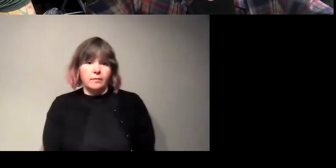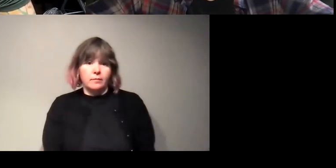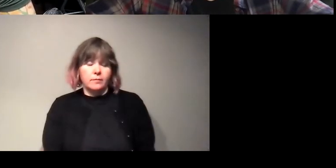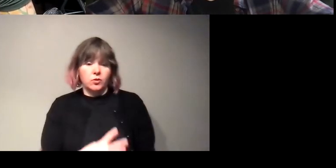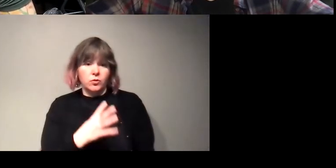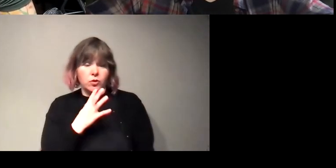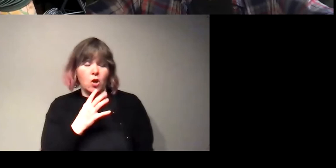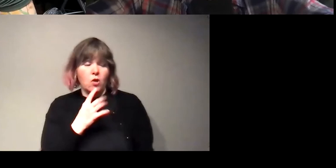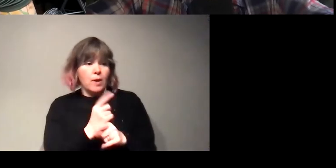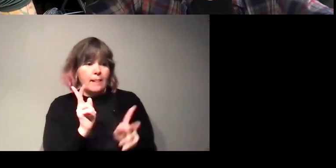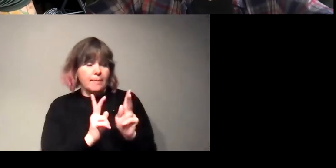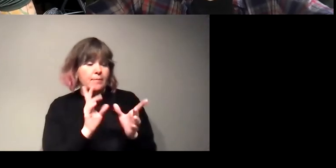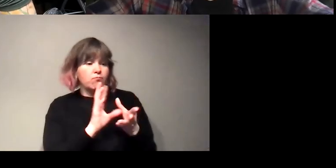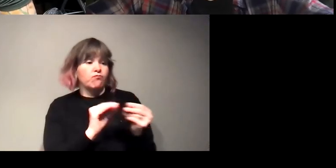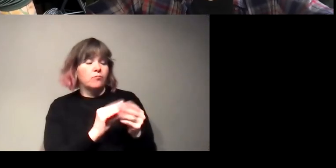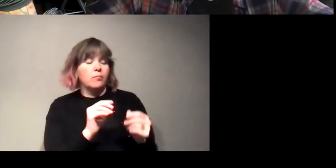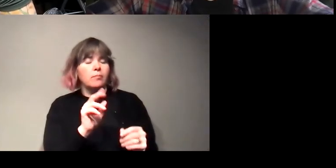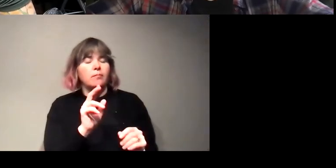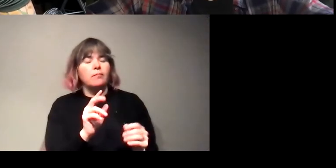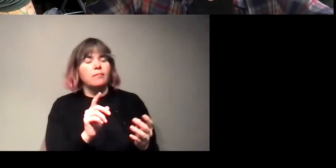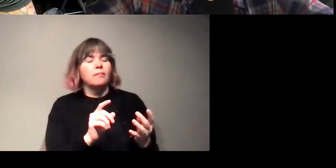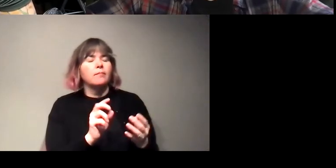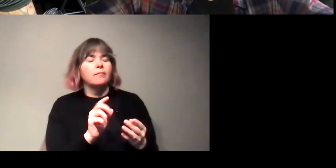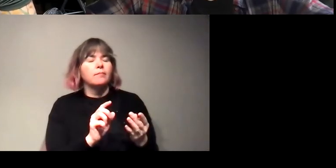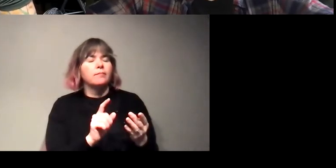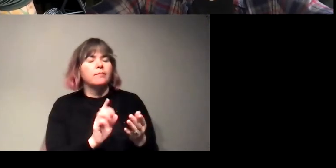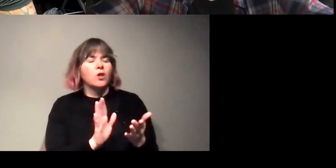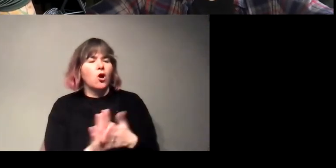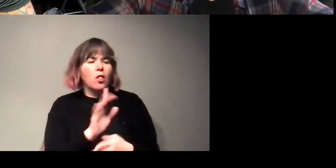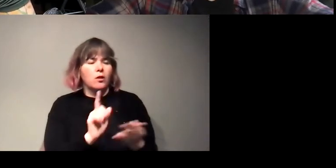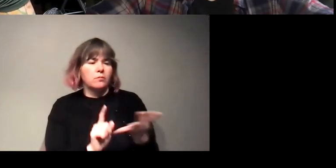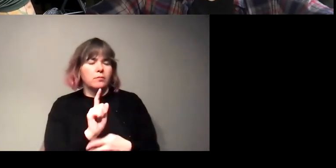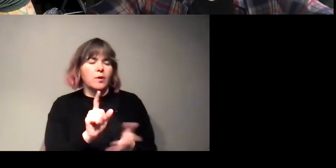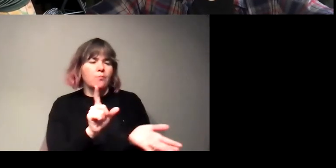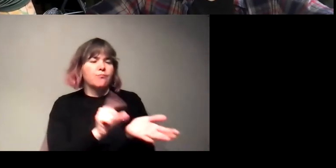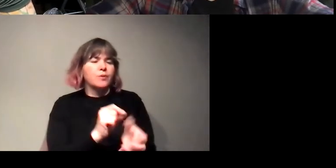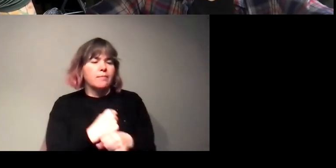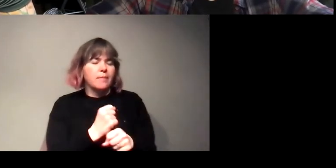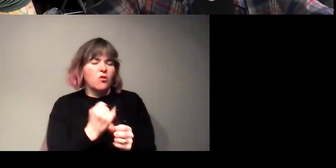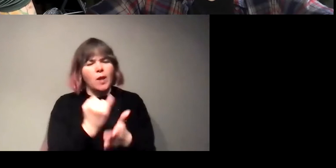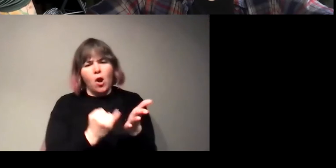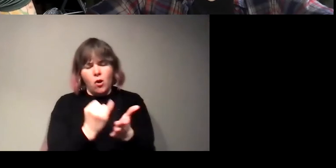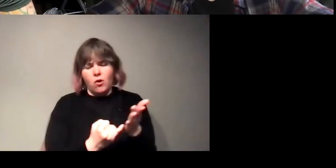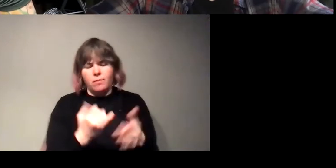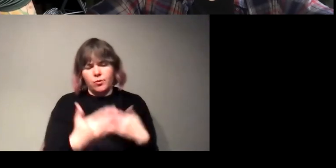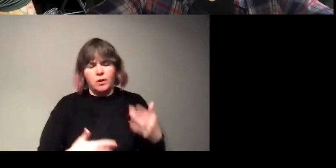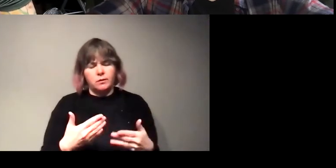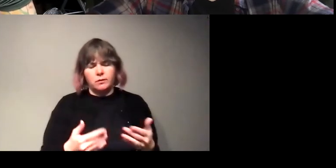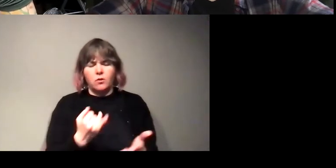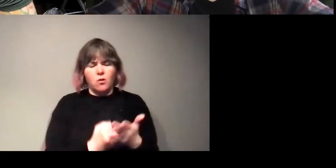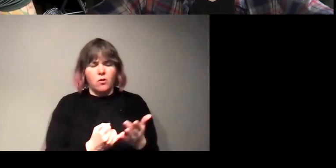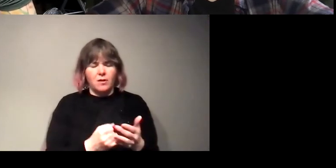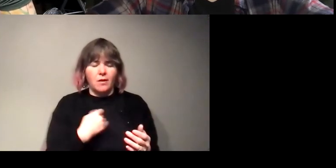to the right people. So my undergraduate degree is in printmaking, which is a fine art process and a little